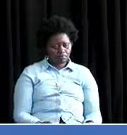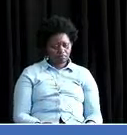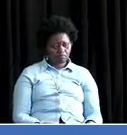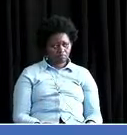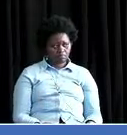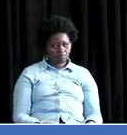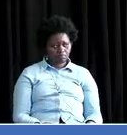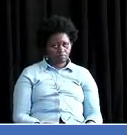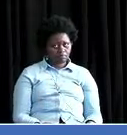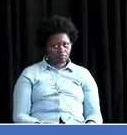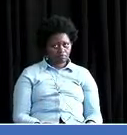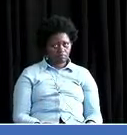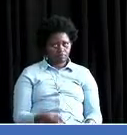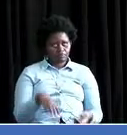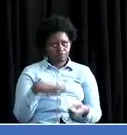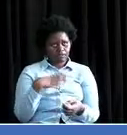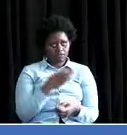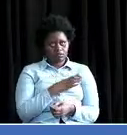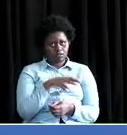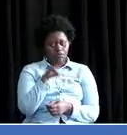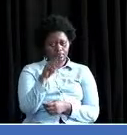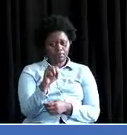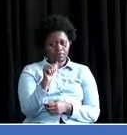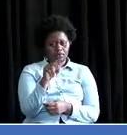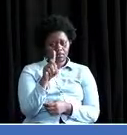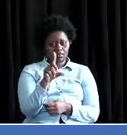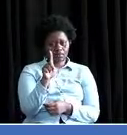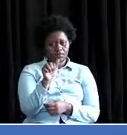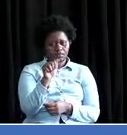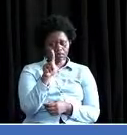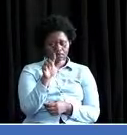you, Councillor Madlala, then Councillor.